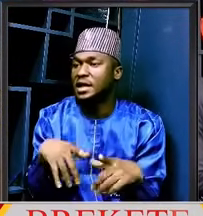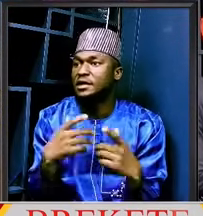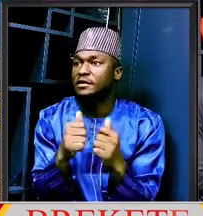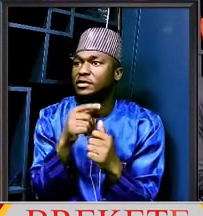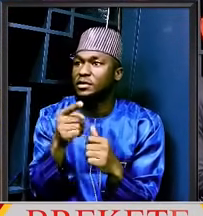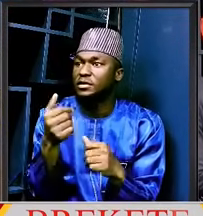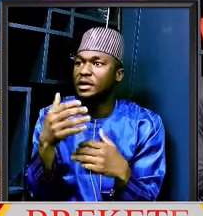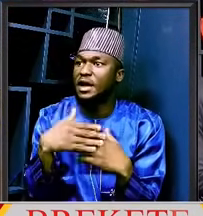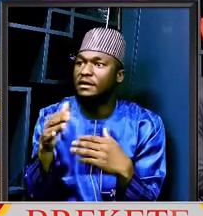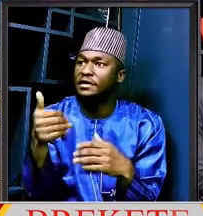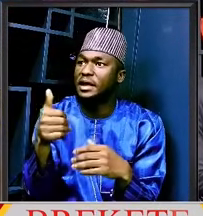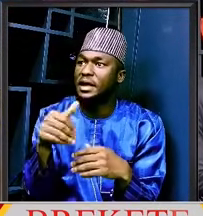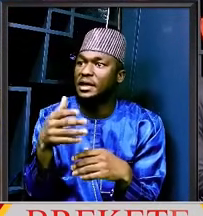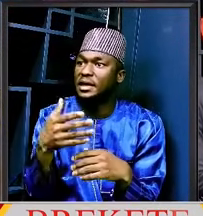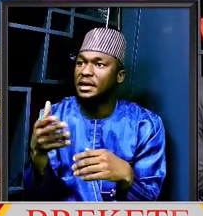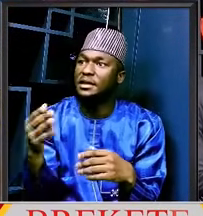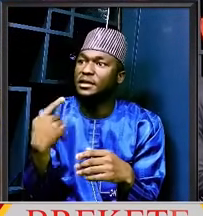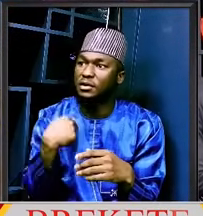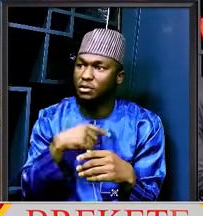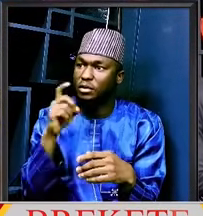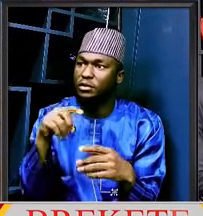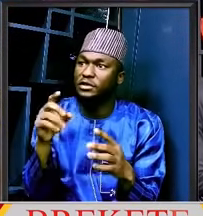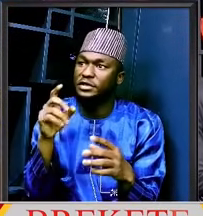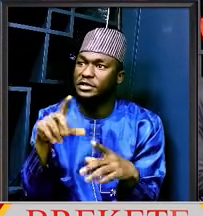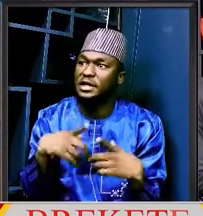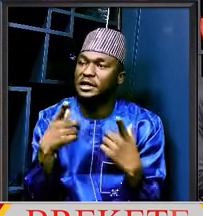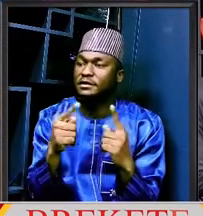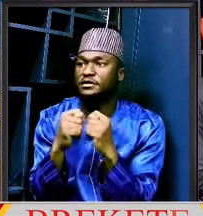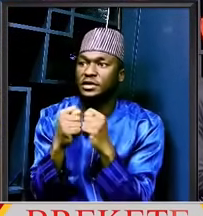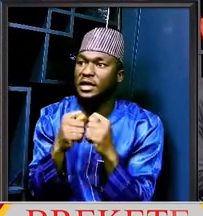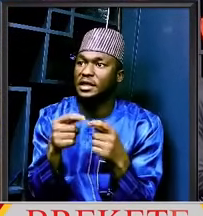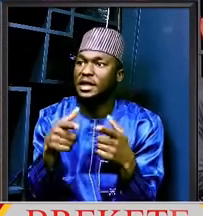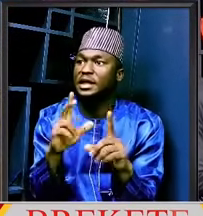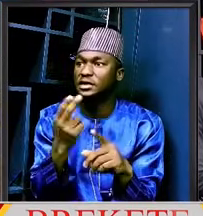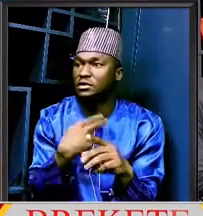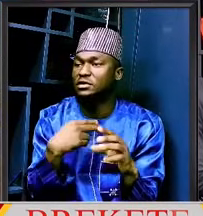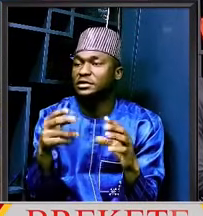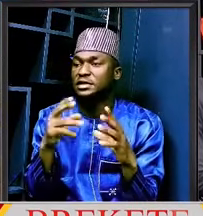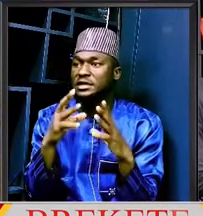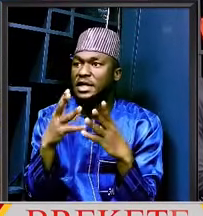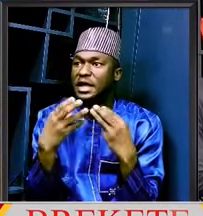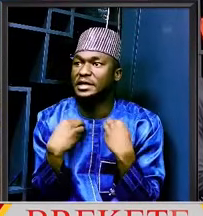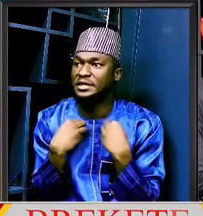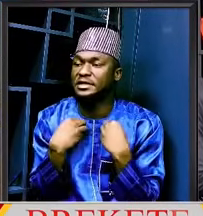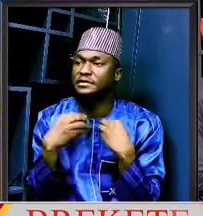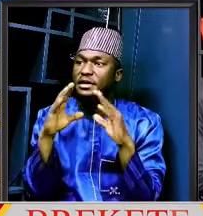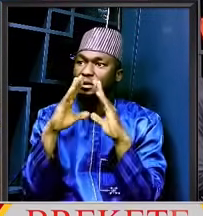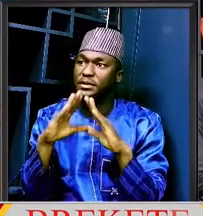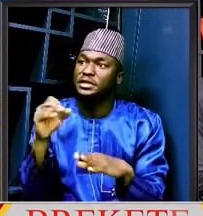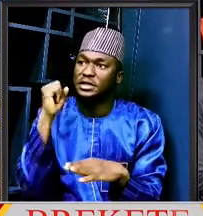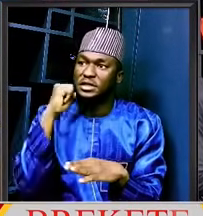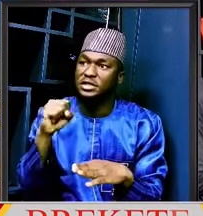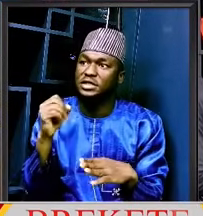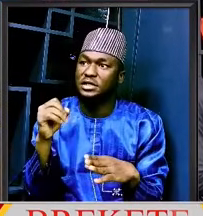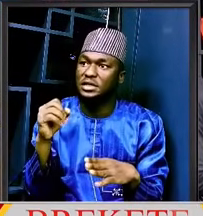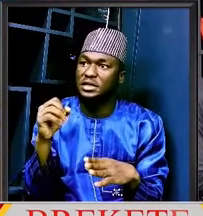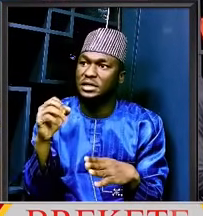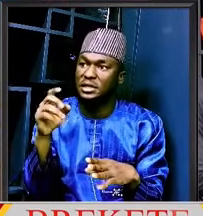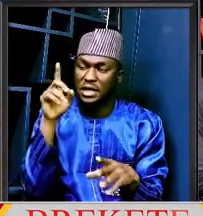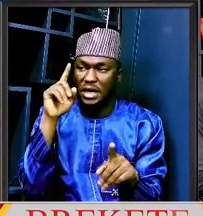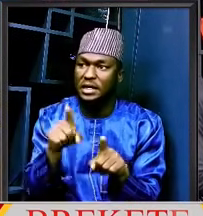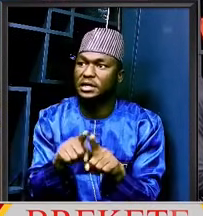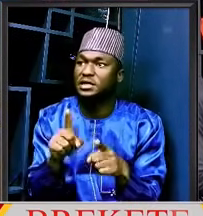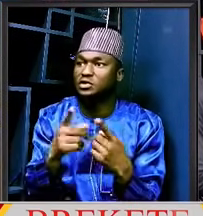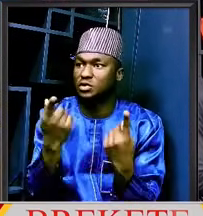After everything, you will still live with them together. So it's better to accept peace in any way you can. So she agreed that, okay, let